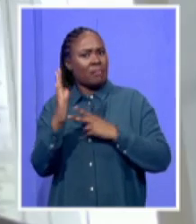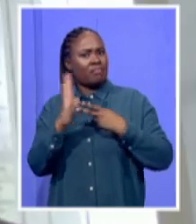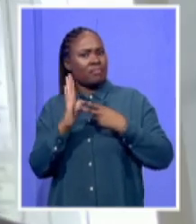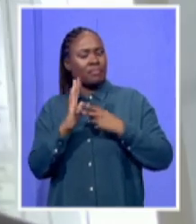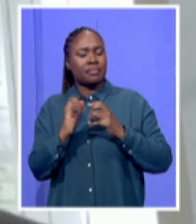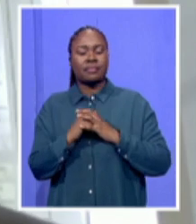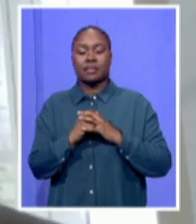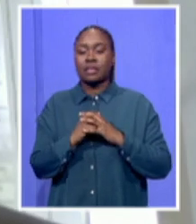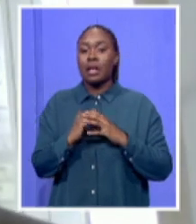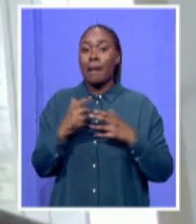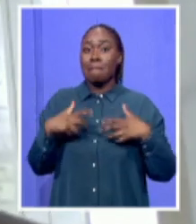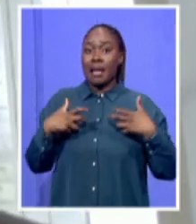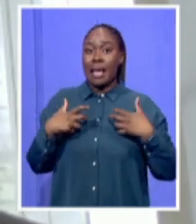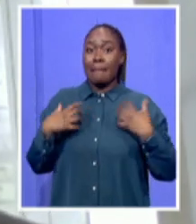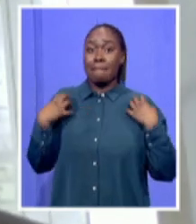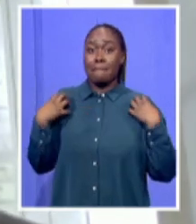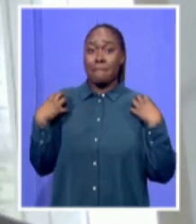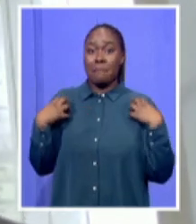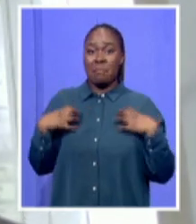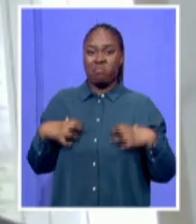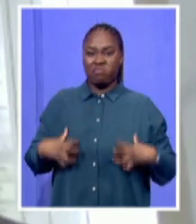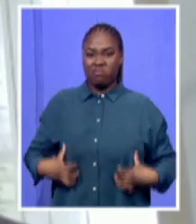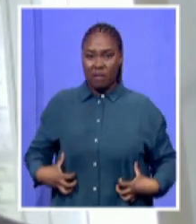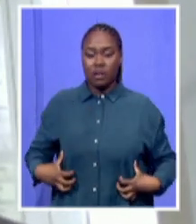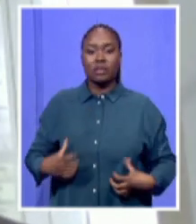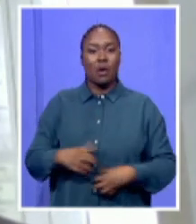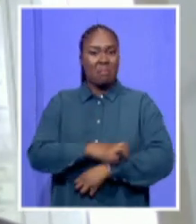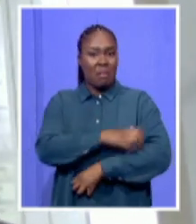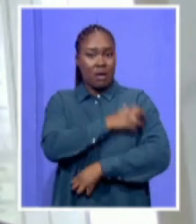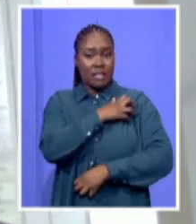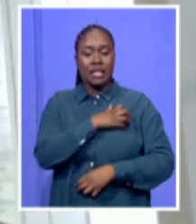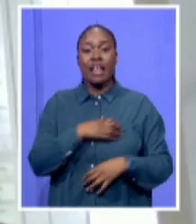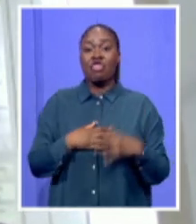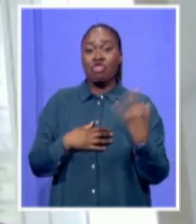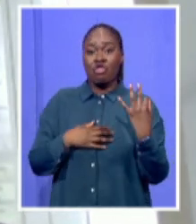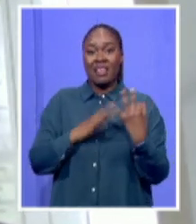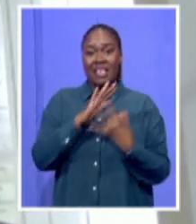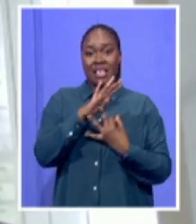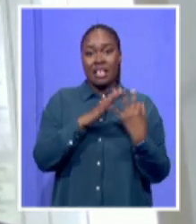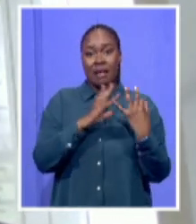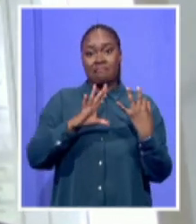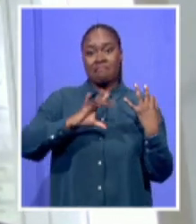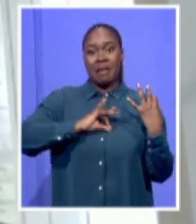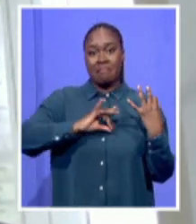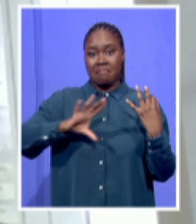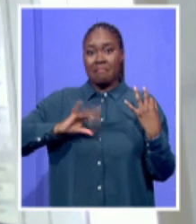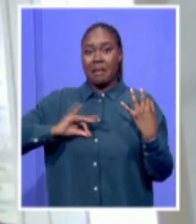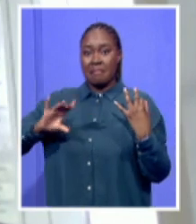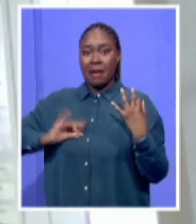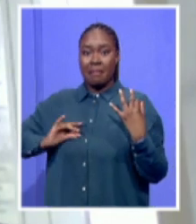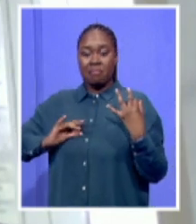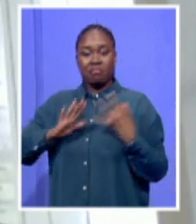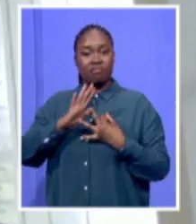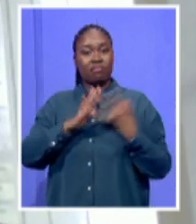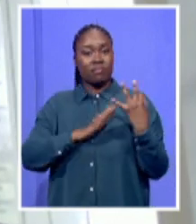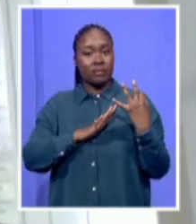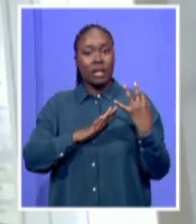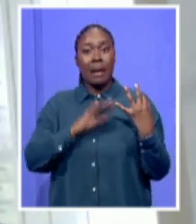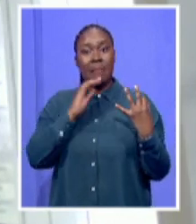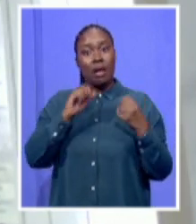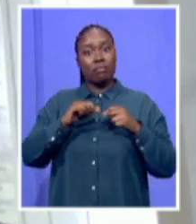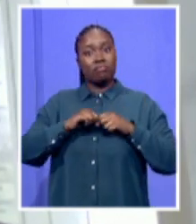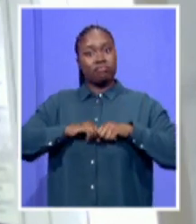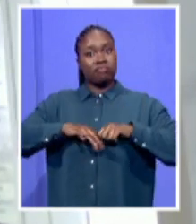Okay, so monkeypox, the information we have is we have had 3 reported cases, and there does not appear to be any